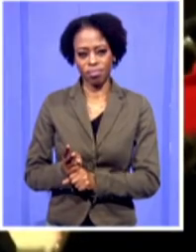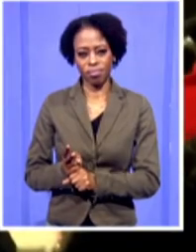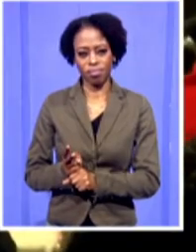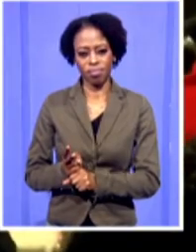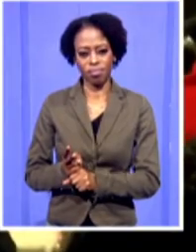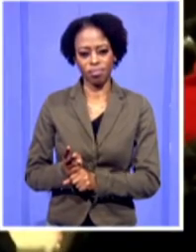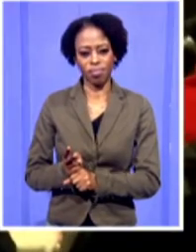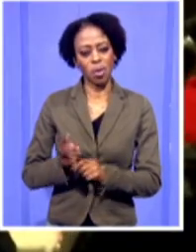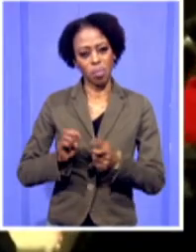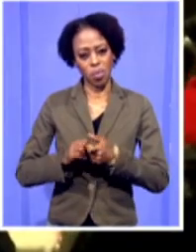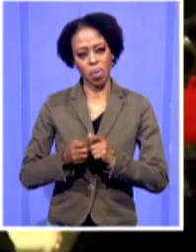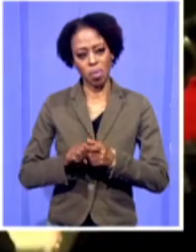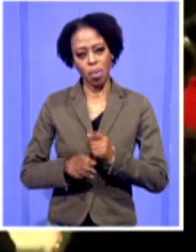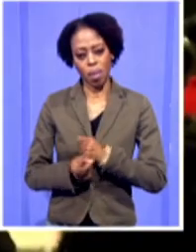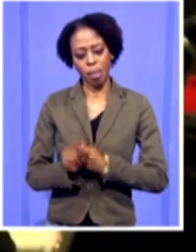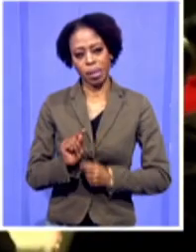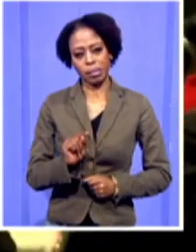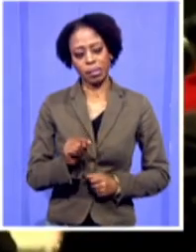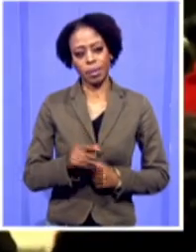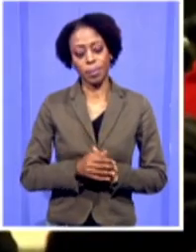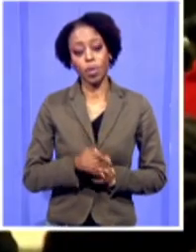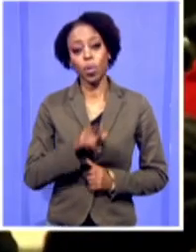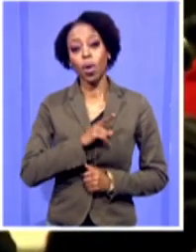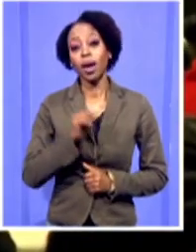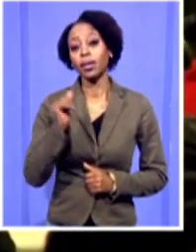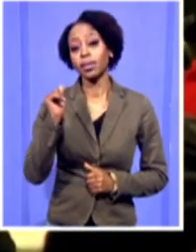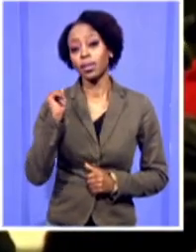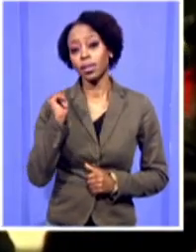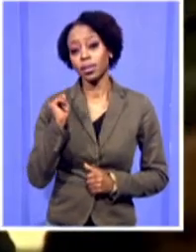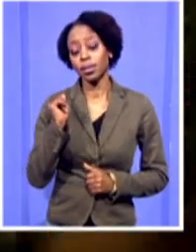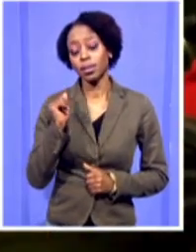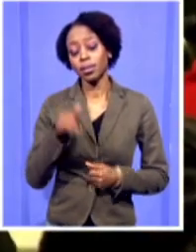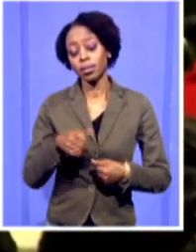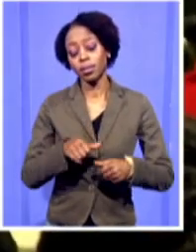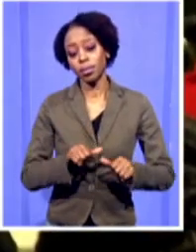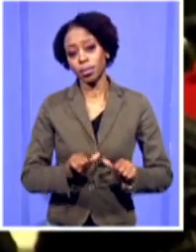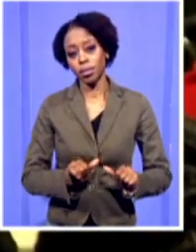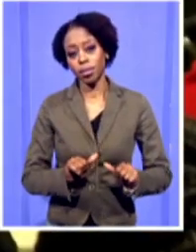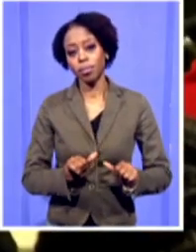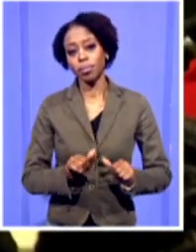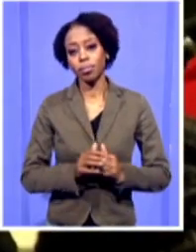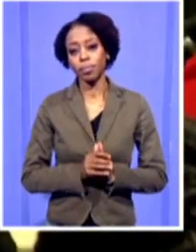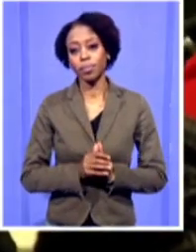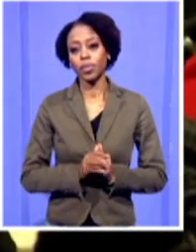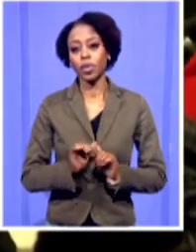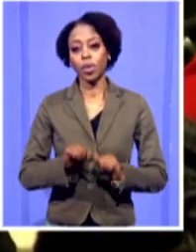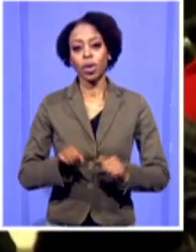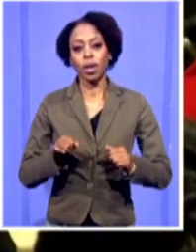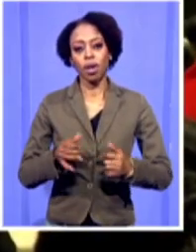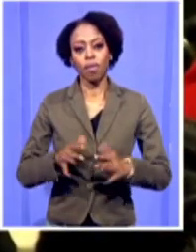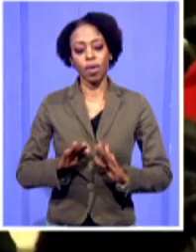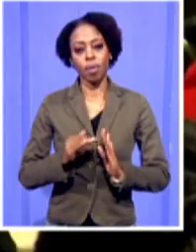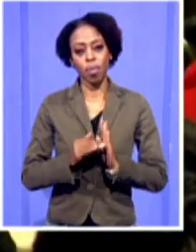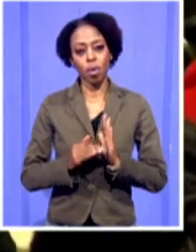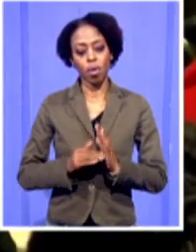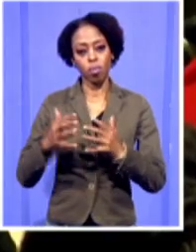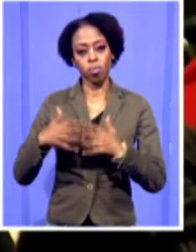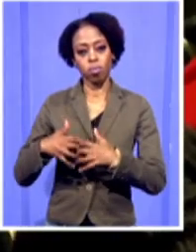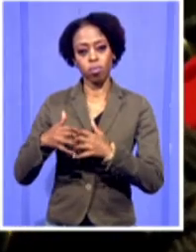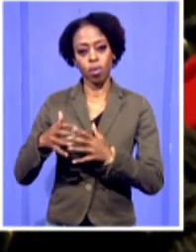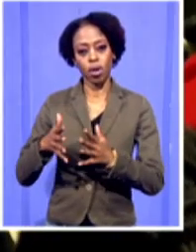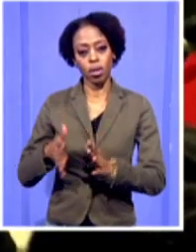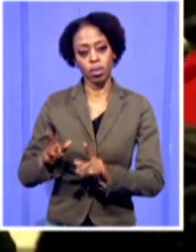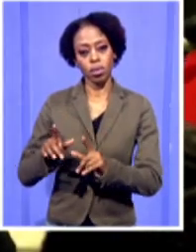That's what the problem happens. Because yesterday, Chair, there was an agreement that the program coordinating